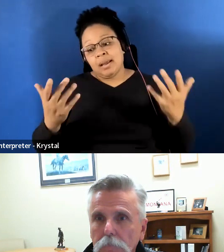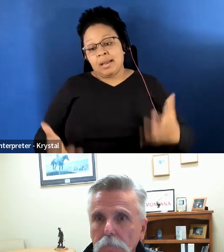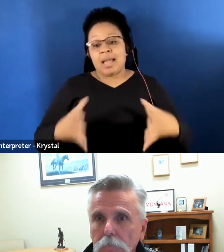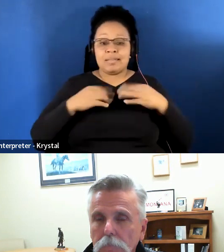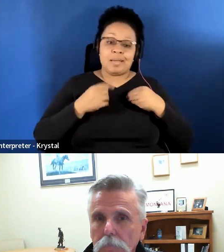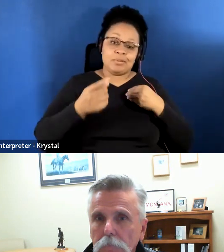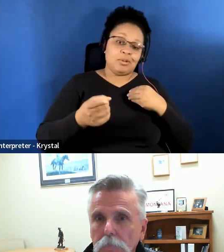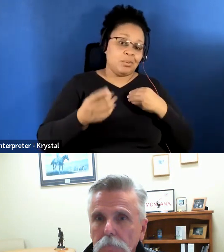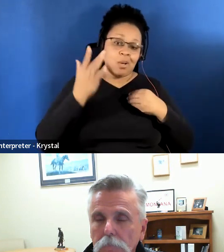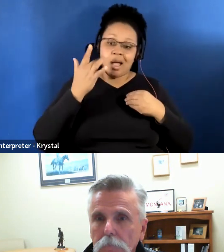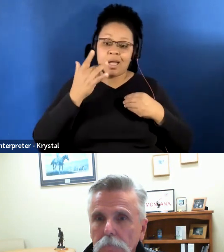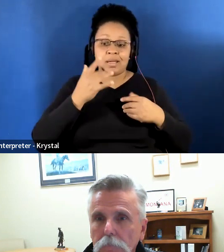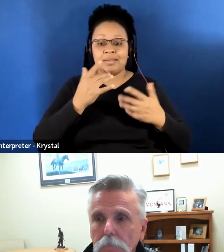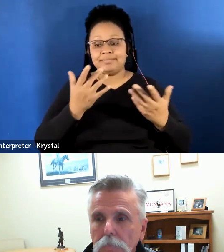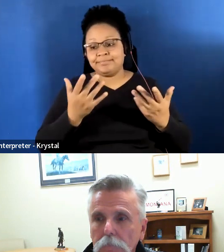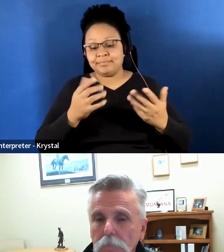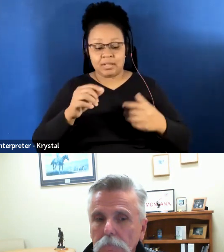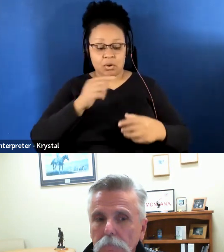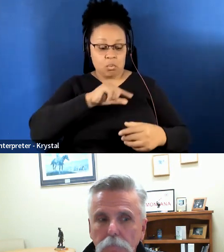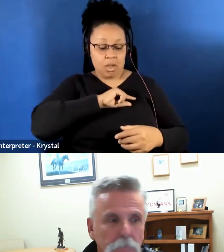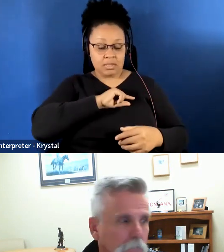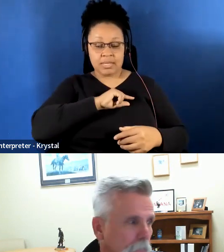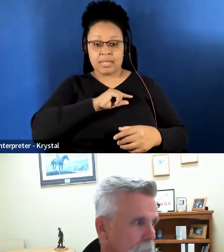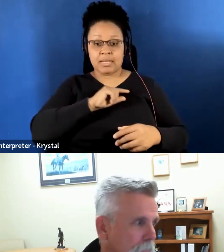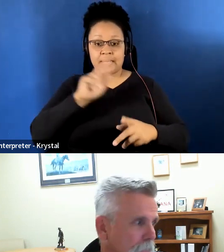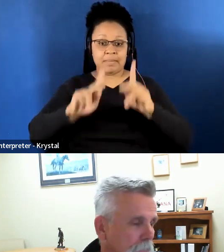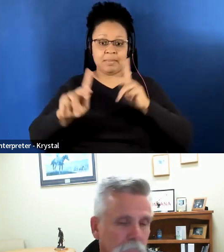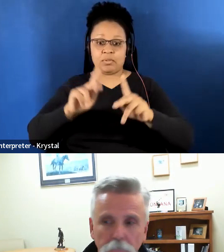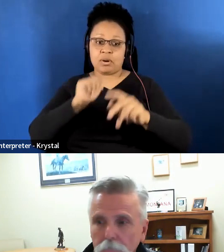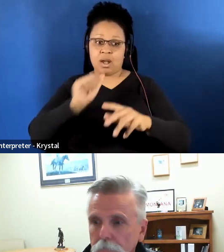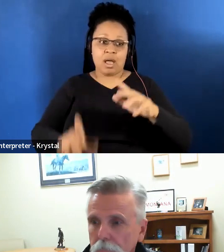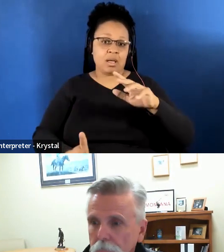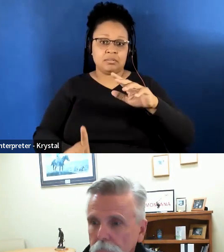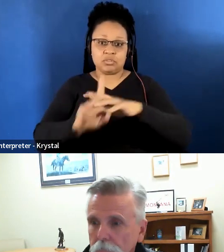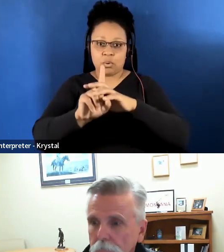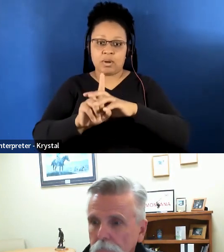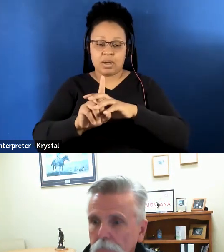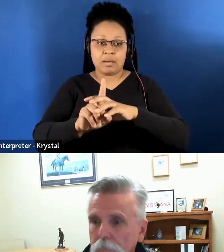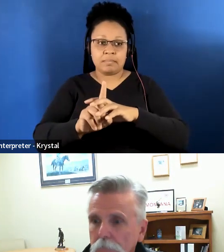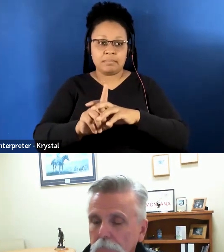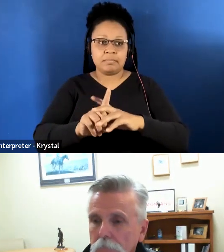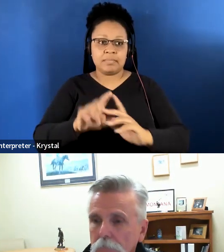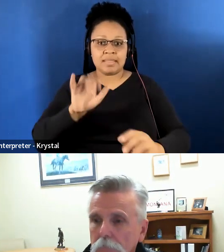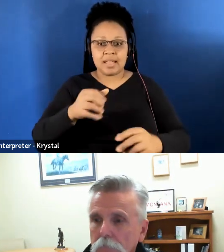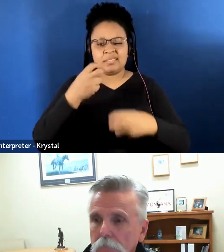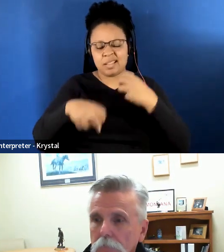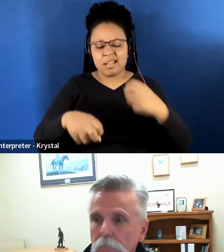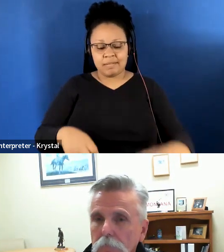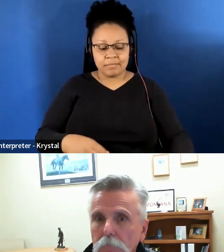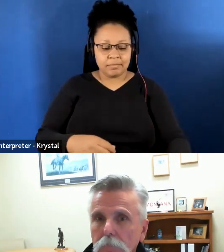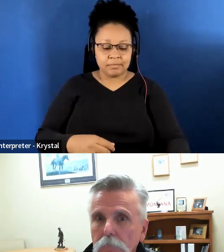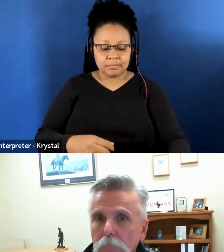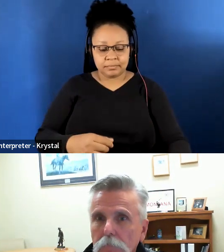those quality candidates not being available for the positions you want. That's a really good